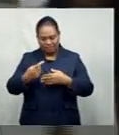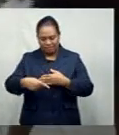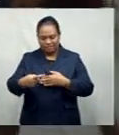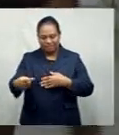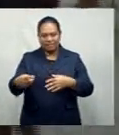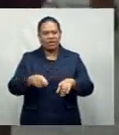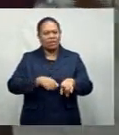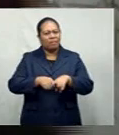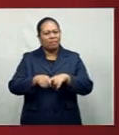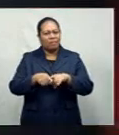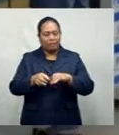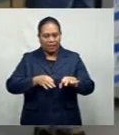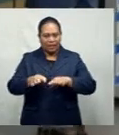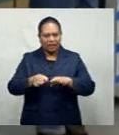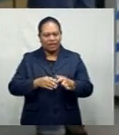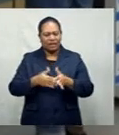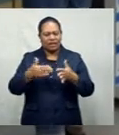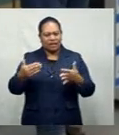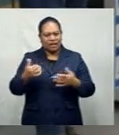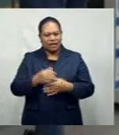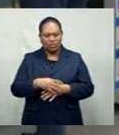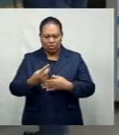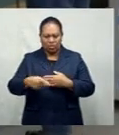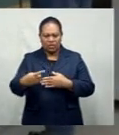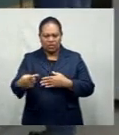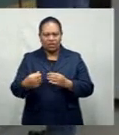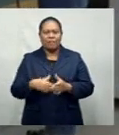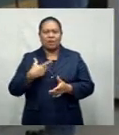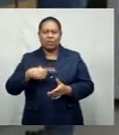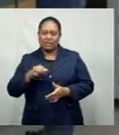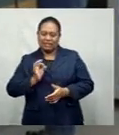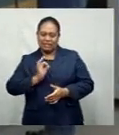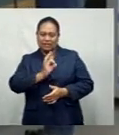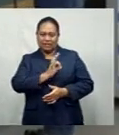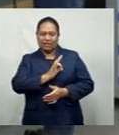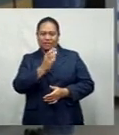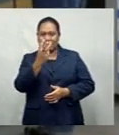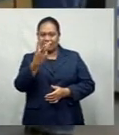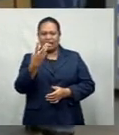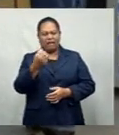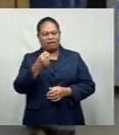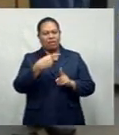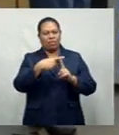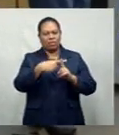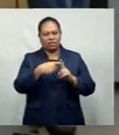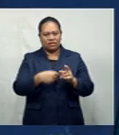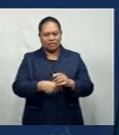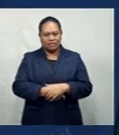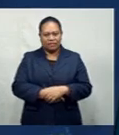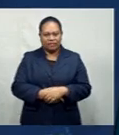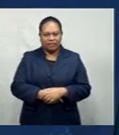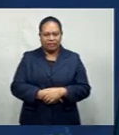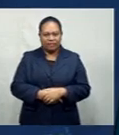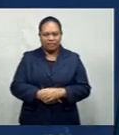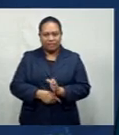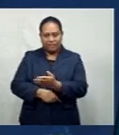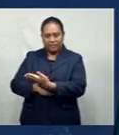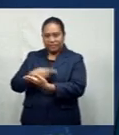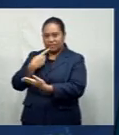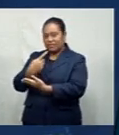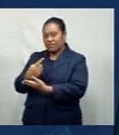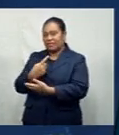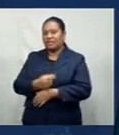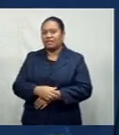these secondary staff are now holding the fort after 3 staff tested positive. We informed staff at